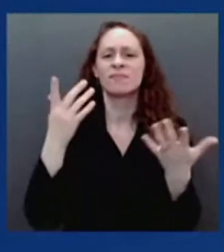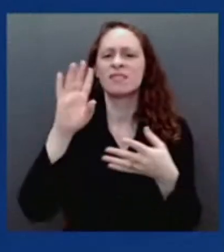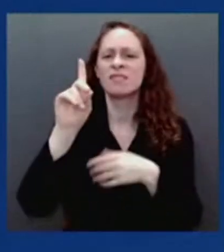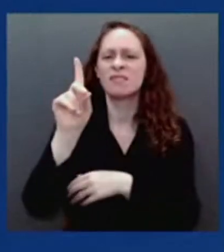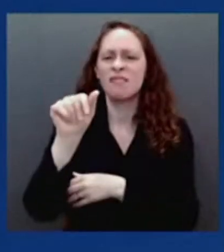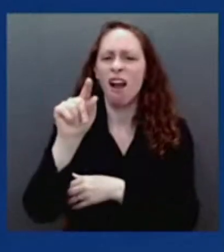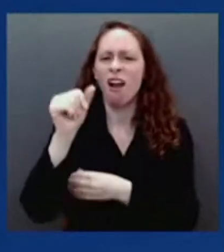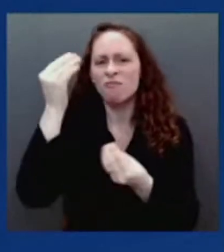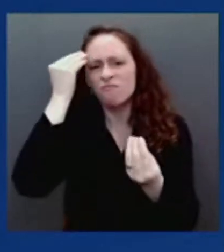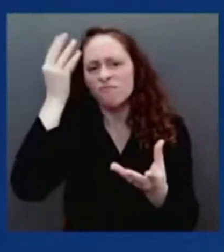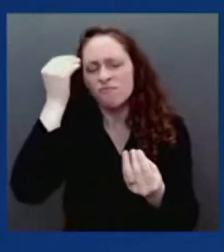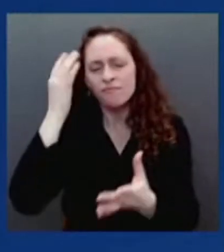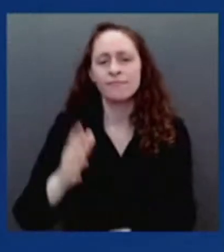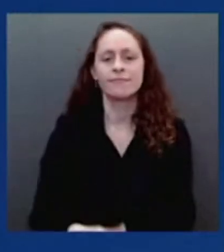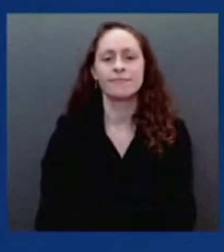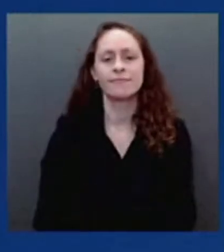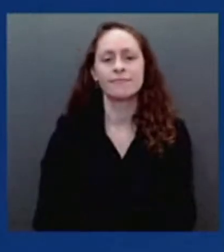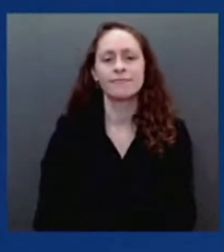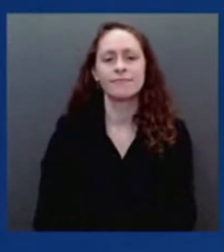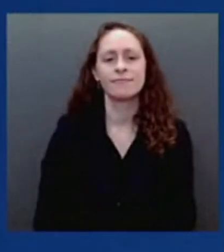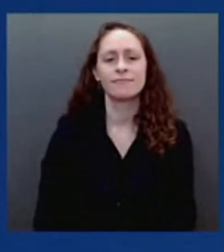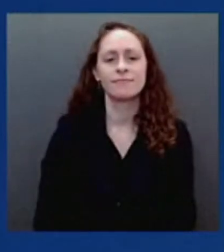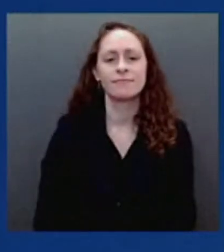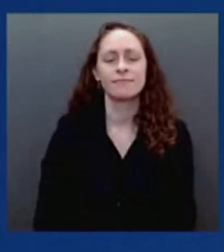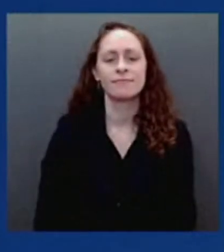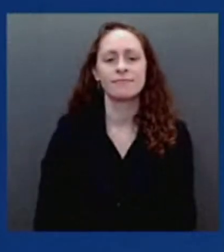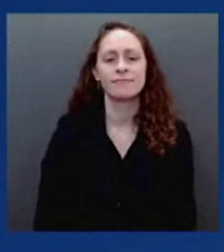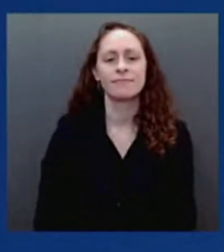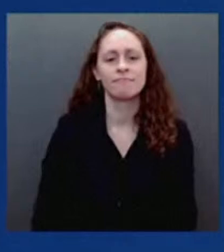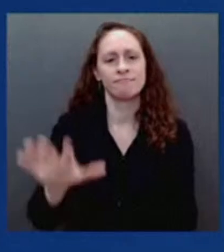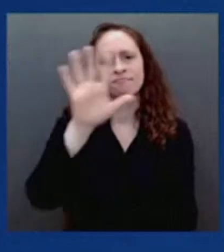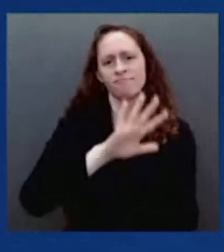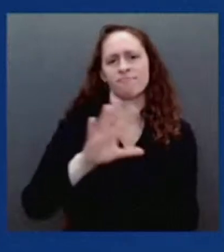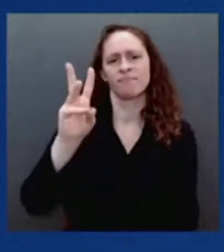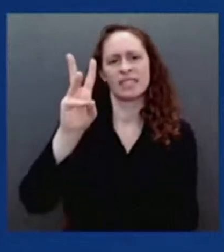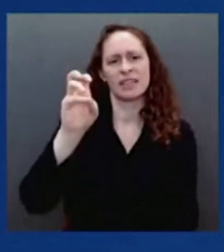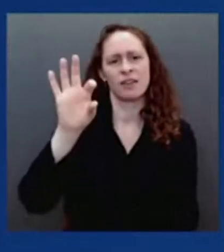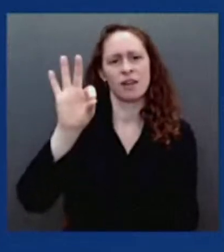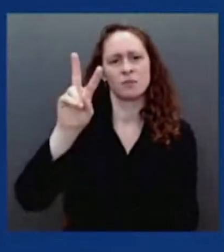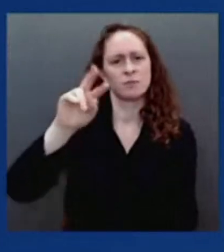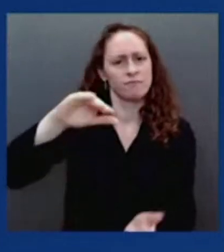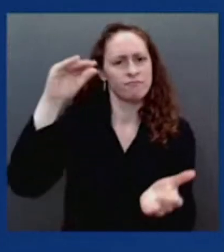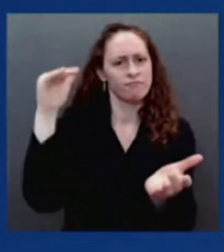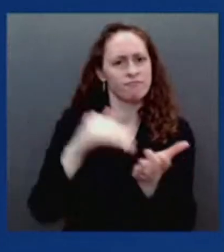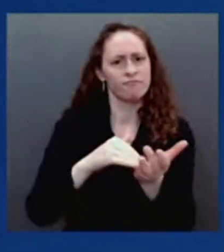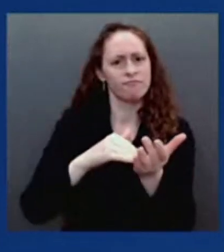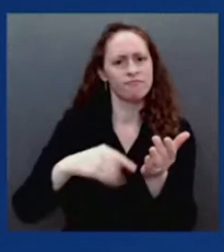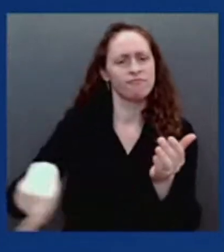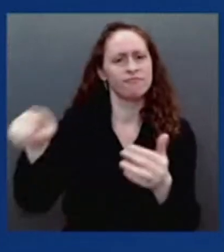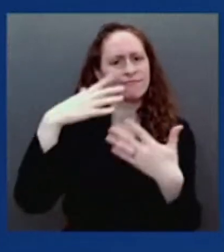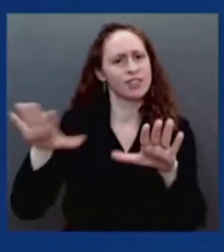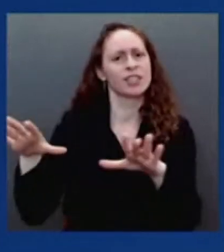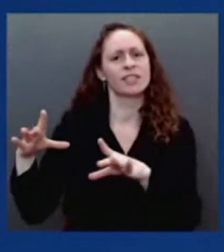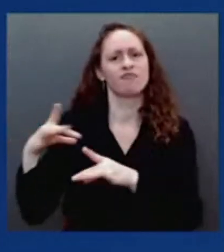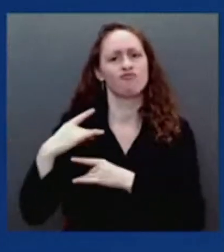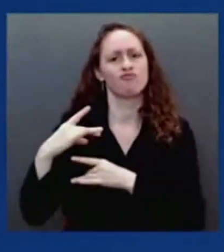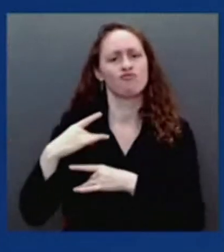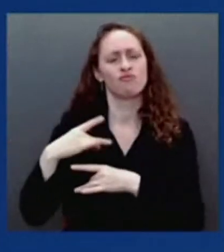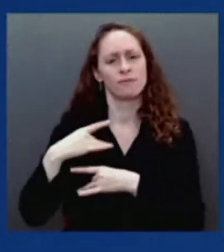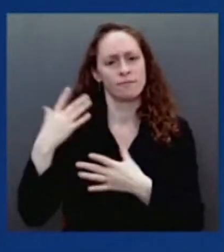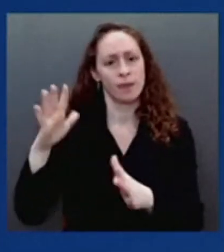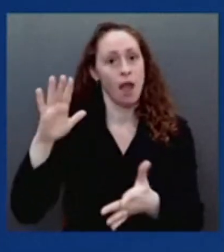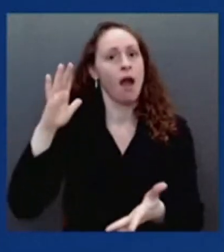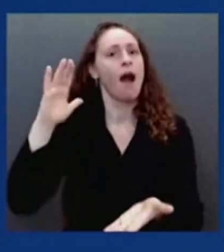692,400 cases per day, a decrease of about 6% over the previous week. The 7-day average of hospital admissions is